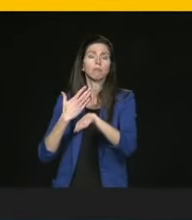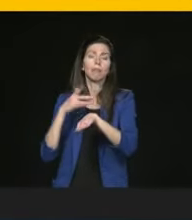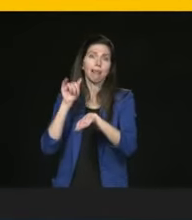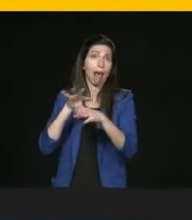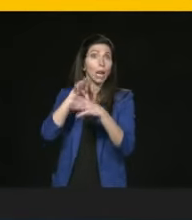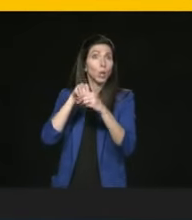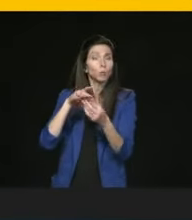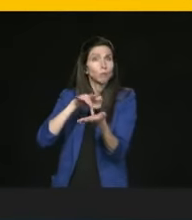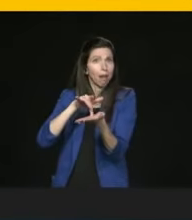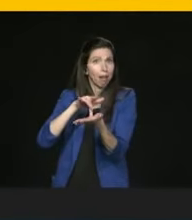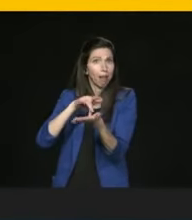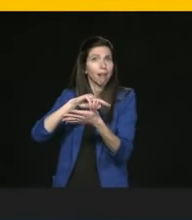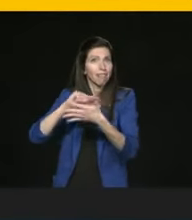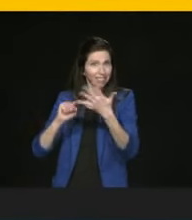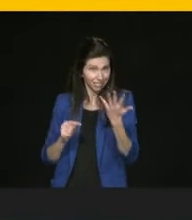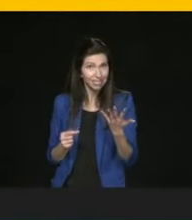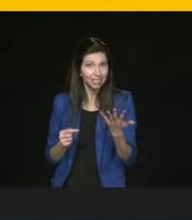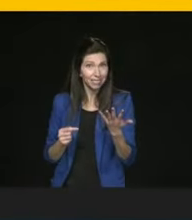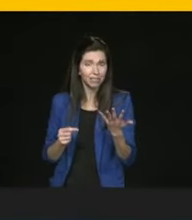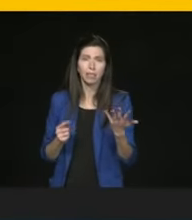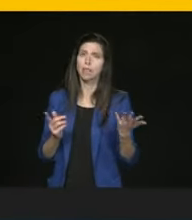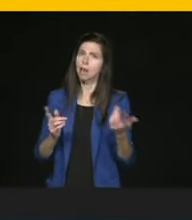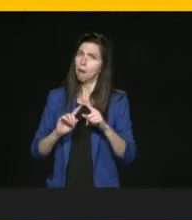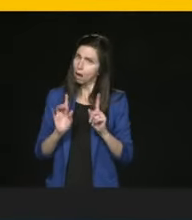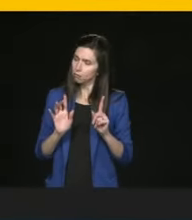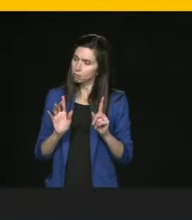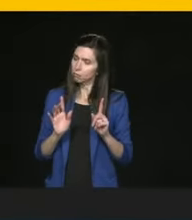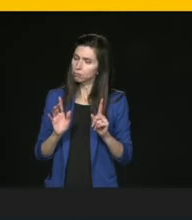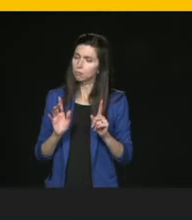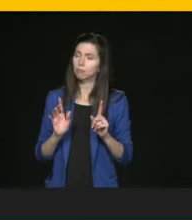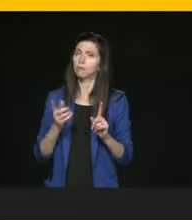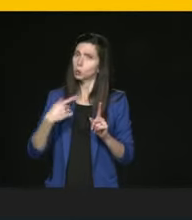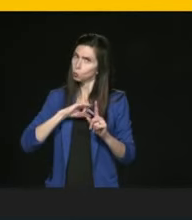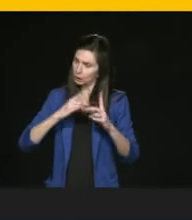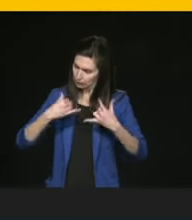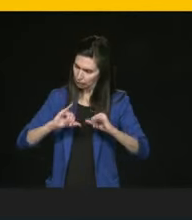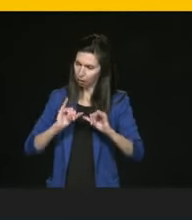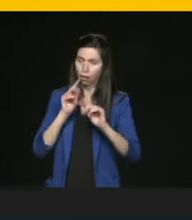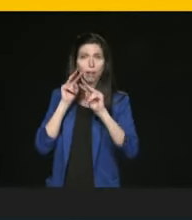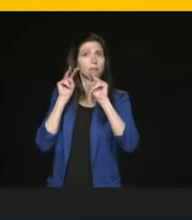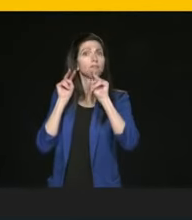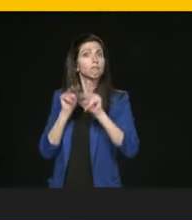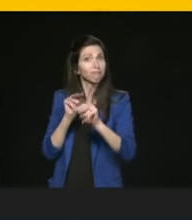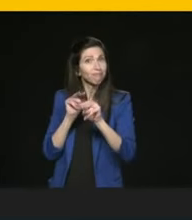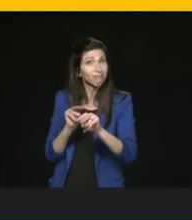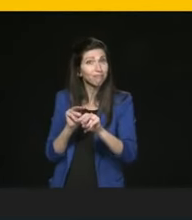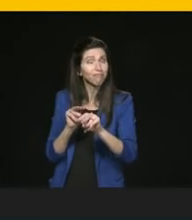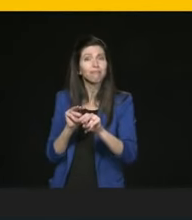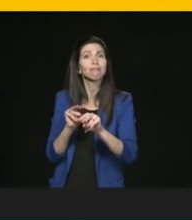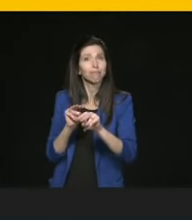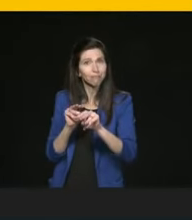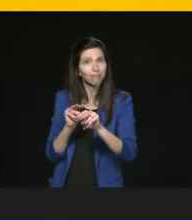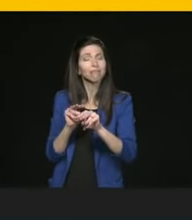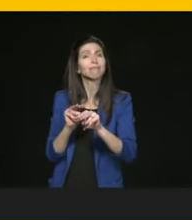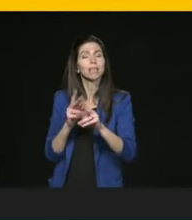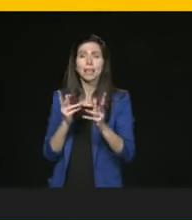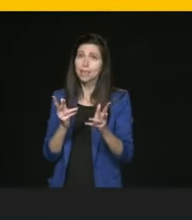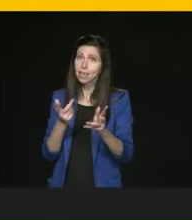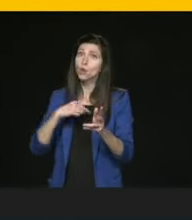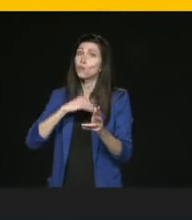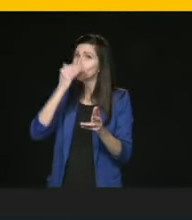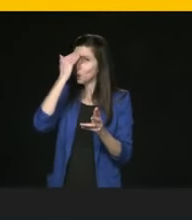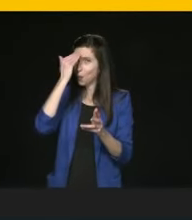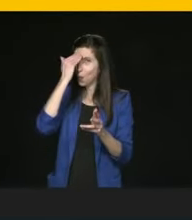we need to be vigilant because that relationship is going to be tested for the rest of the crisis.